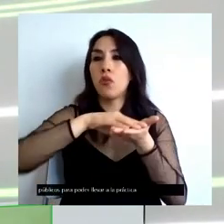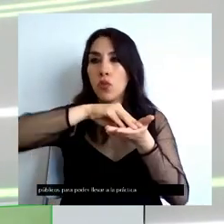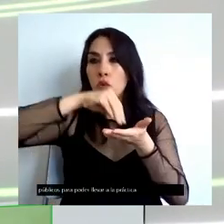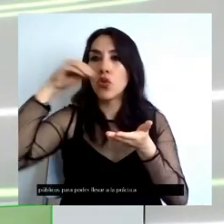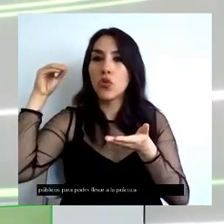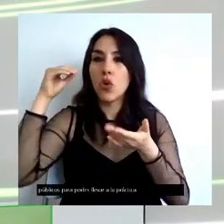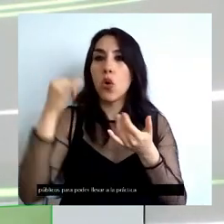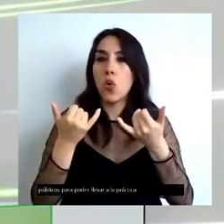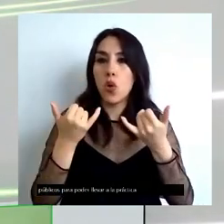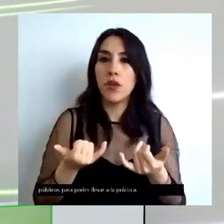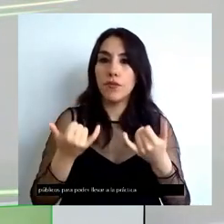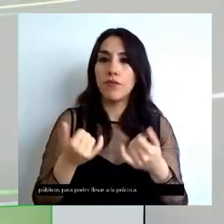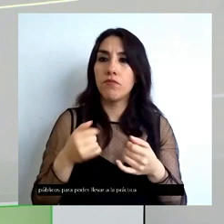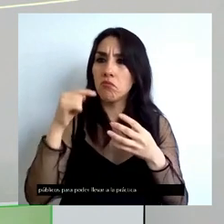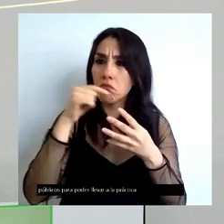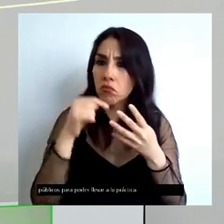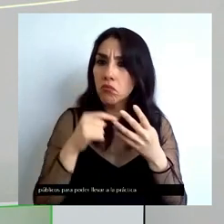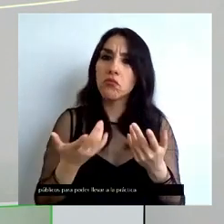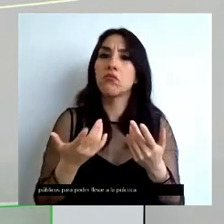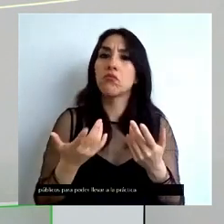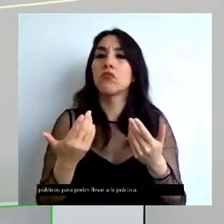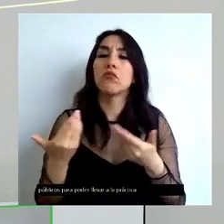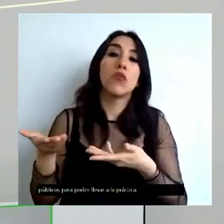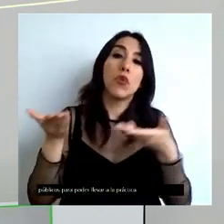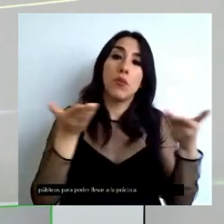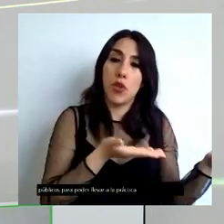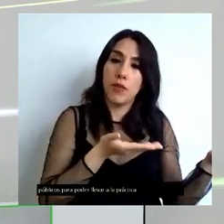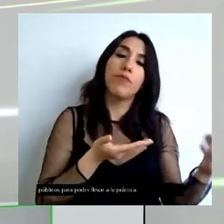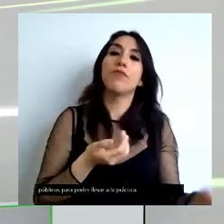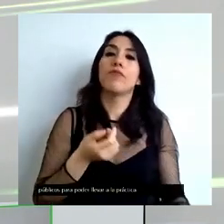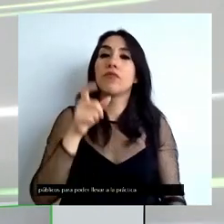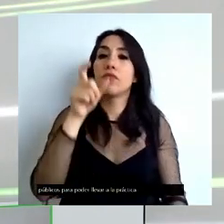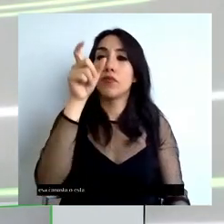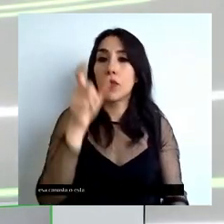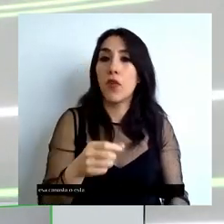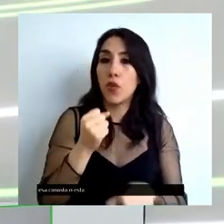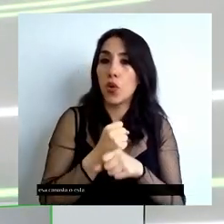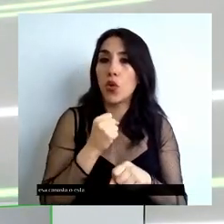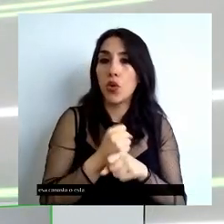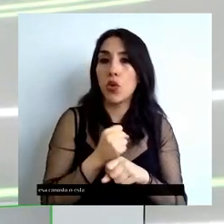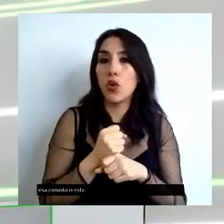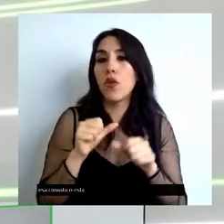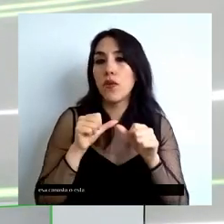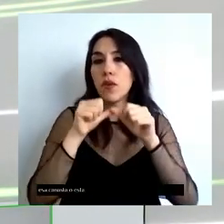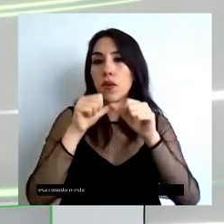this basket, this very important tool, so it can be